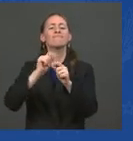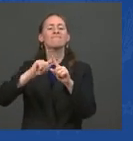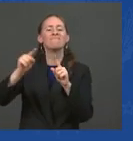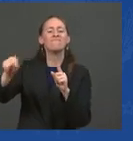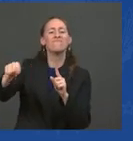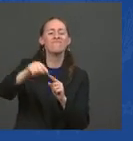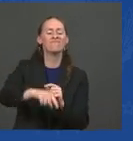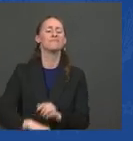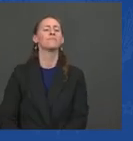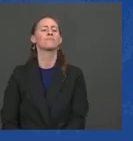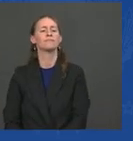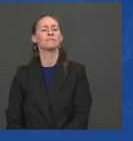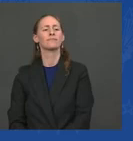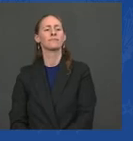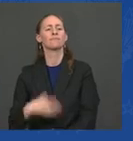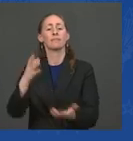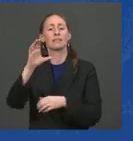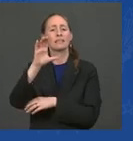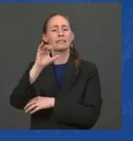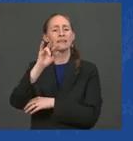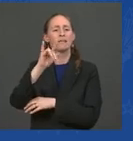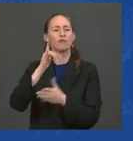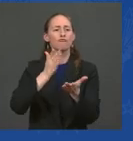on civil rights legislation in the 60s,